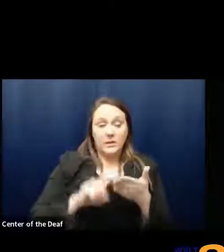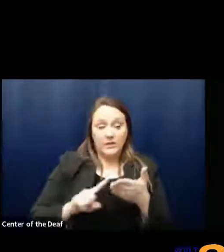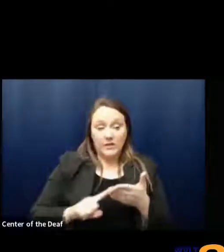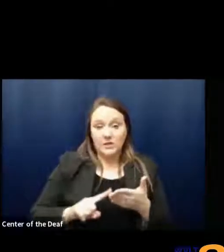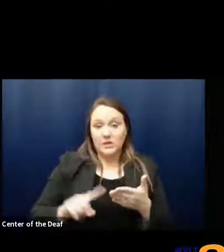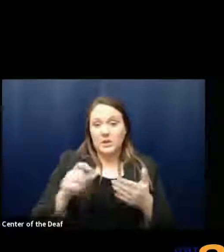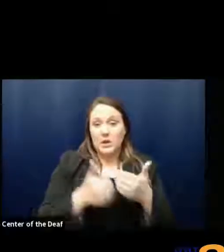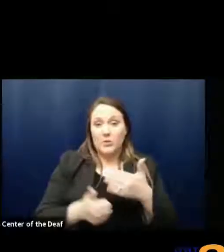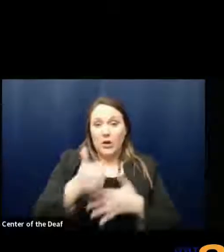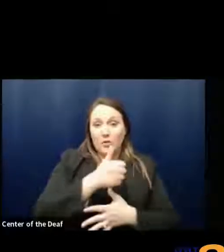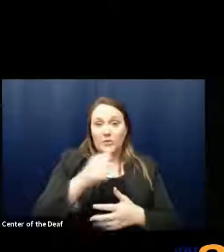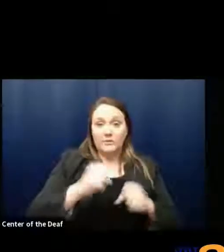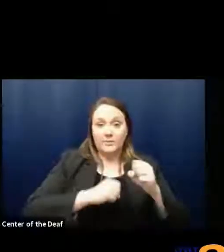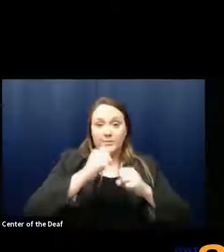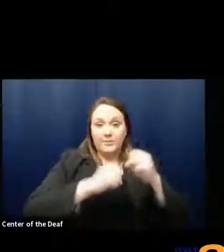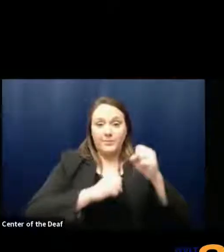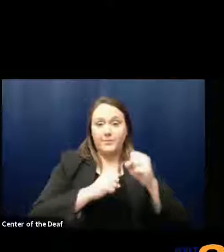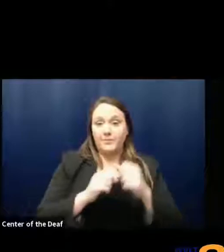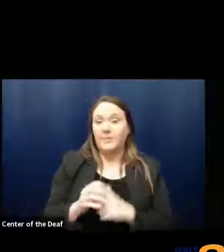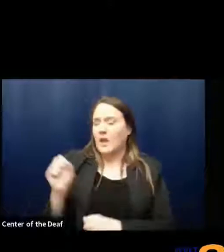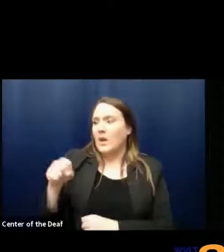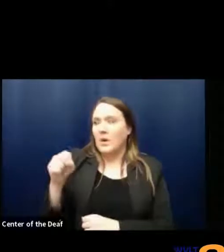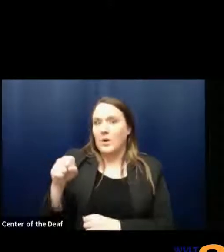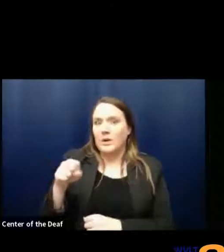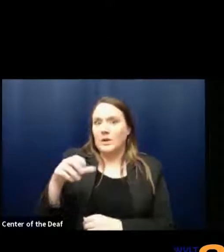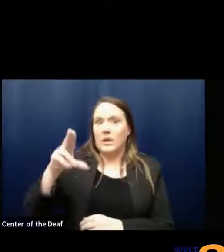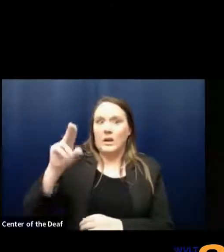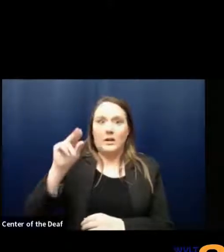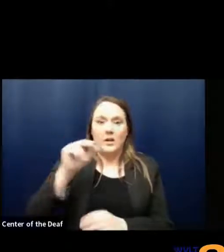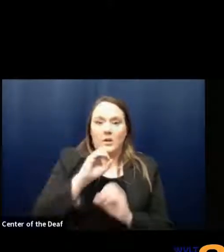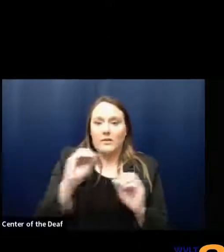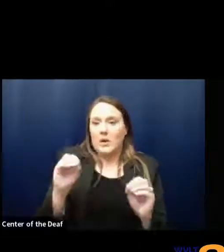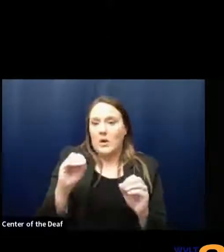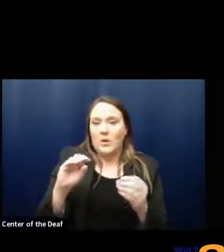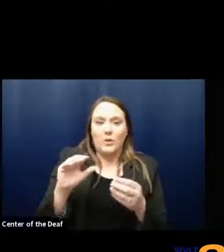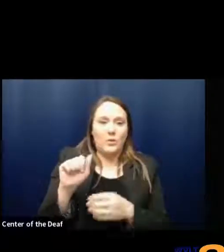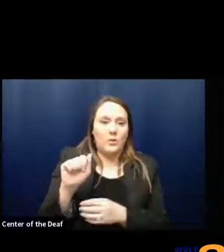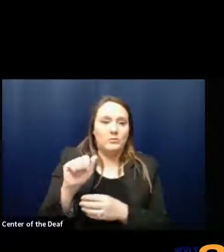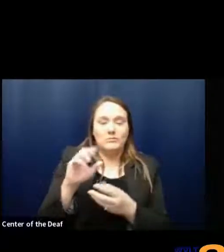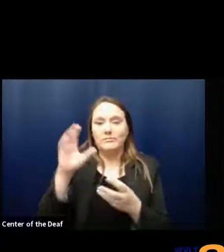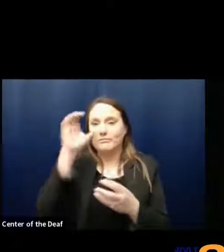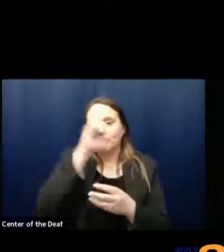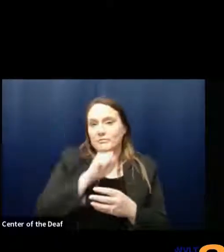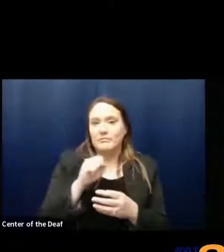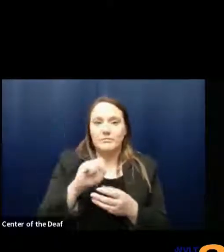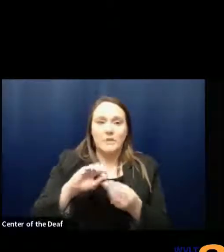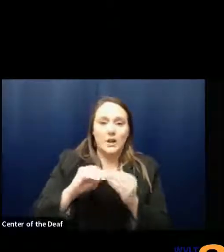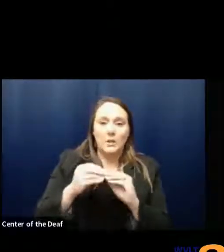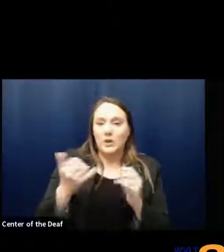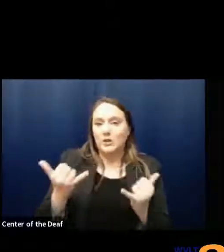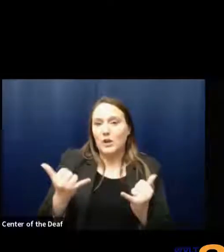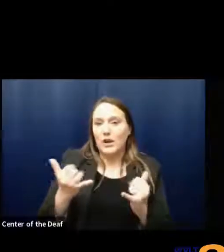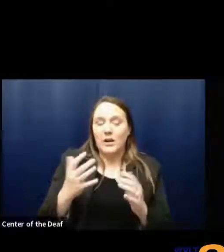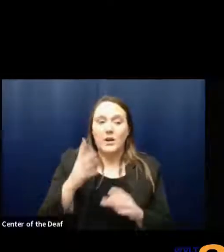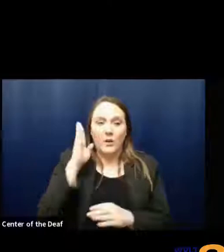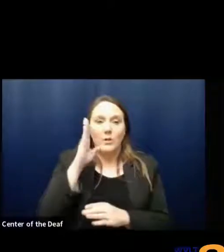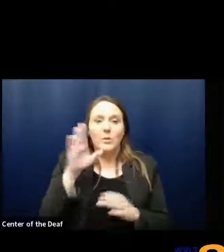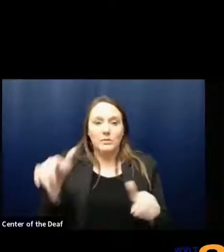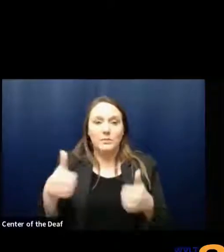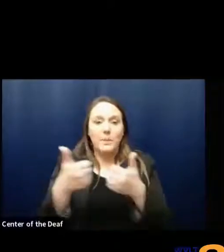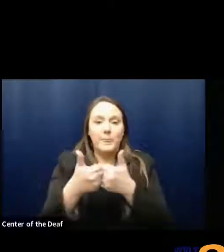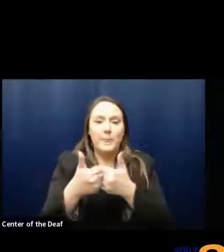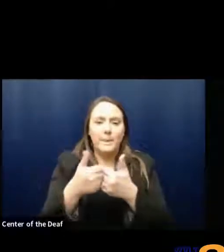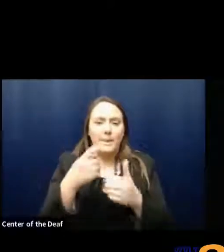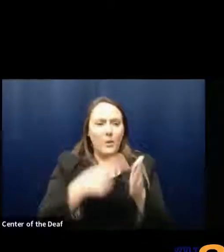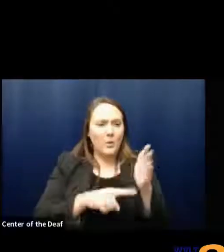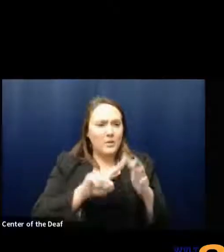prioritization structure, even anecdotally? Yeah, no, I don't even have anecdotal at this point. It's going to be challenging. And what was the beginning of the